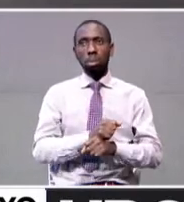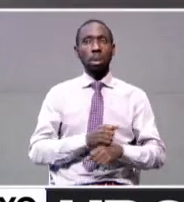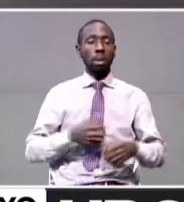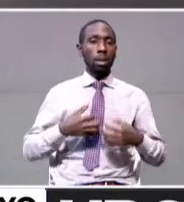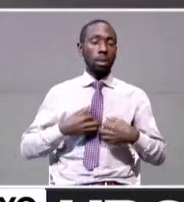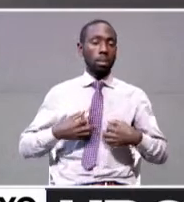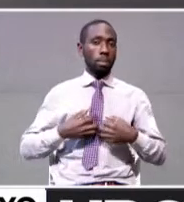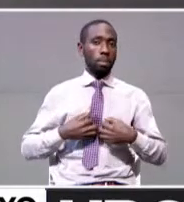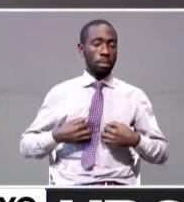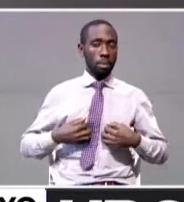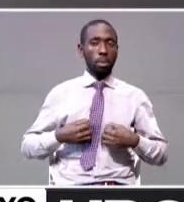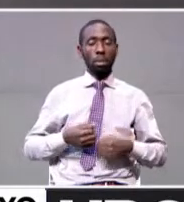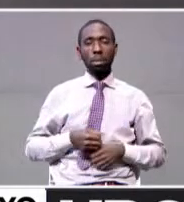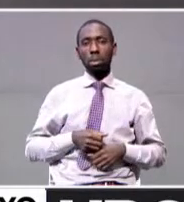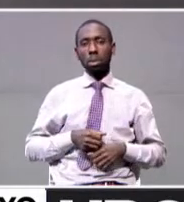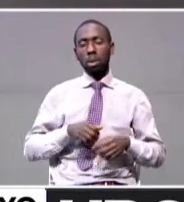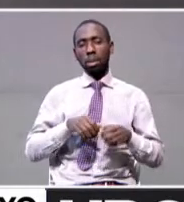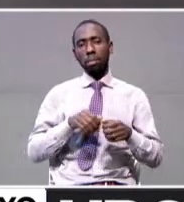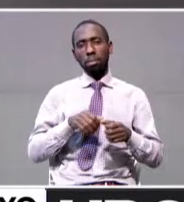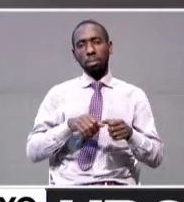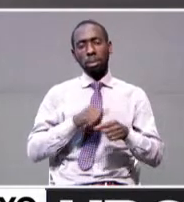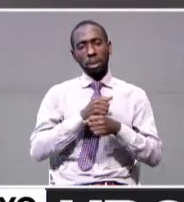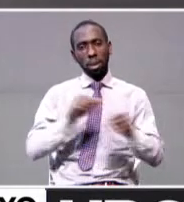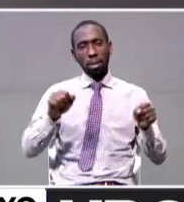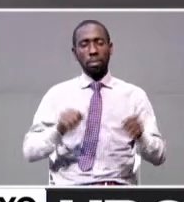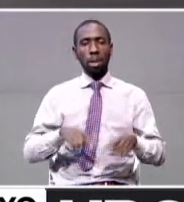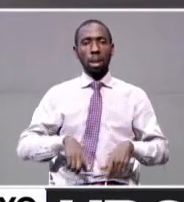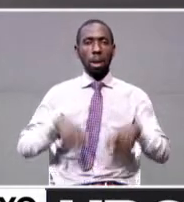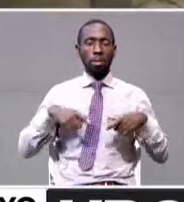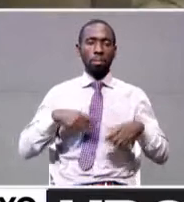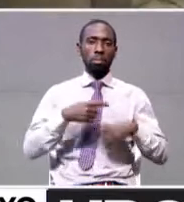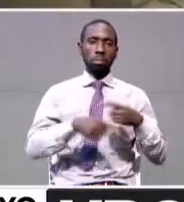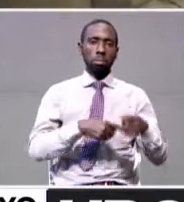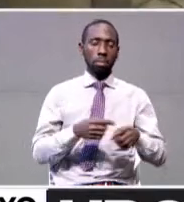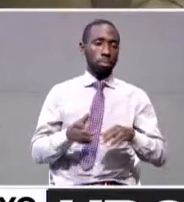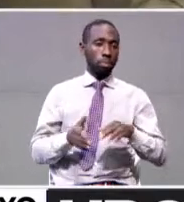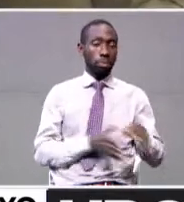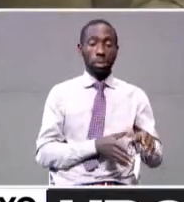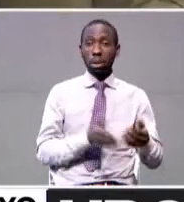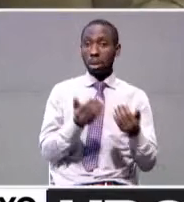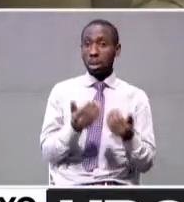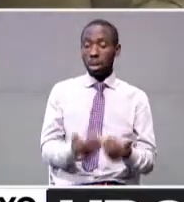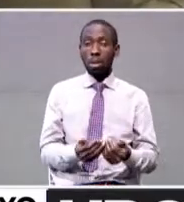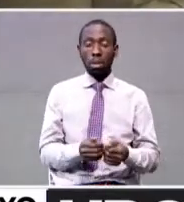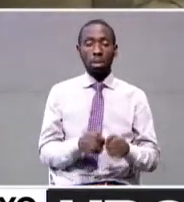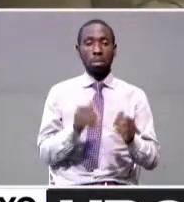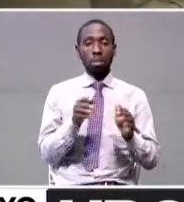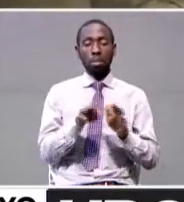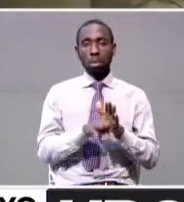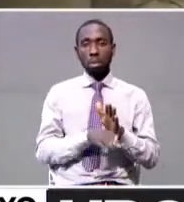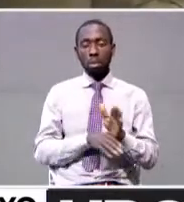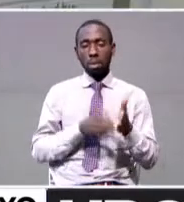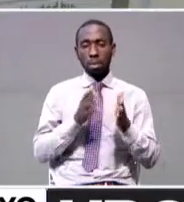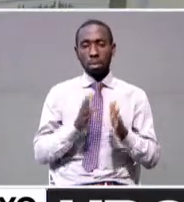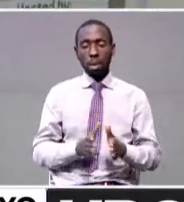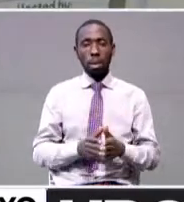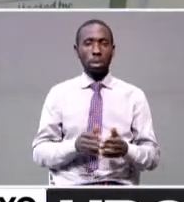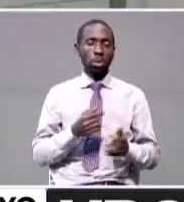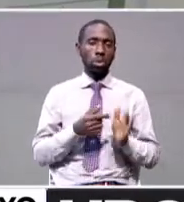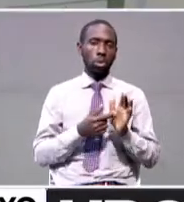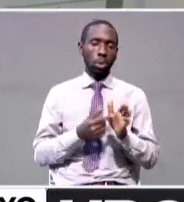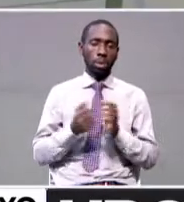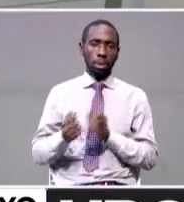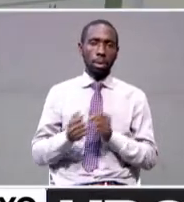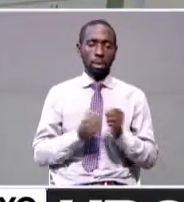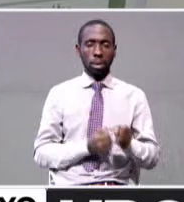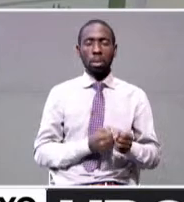eby'omu nsiko nga biramu. Wadde nga guli gutyo abategesi balaze okusoomoozebwa kwe bayina naddala bwe